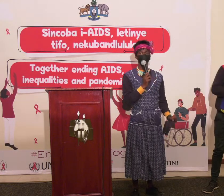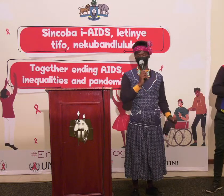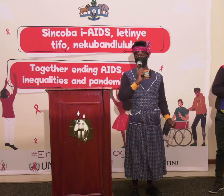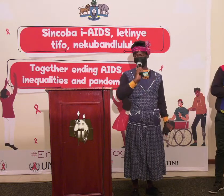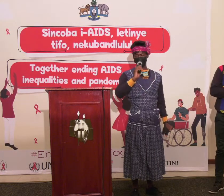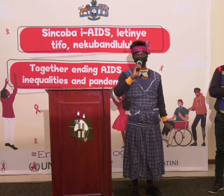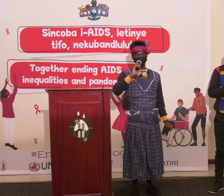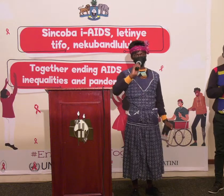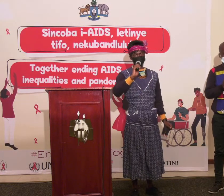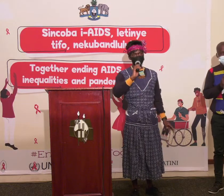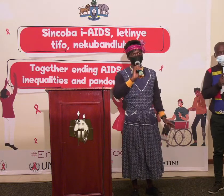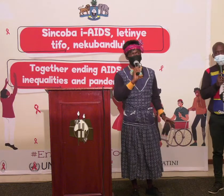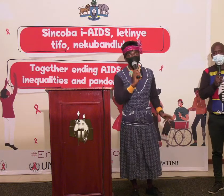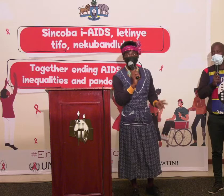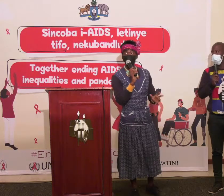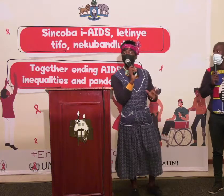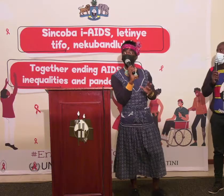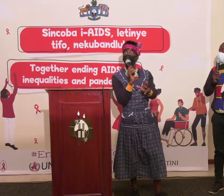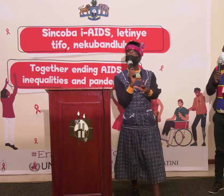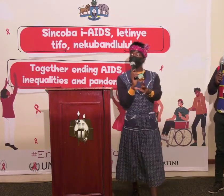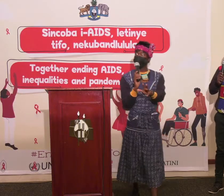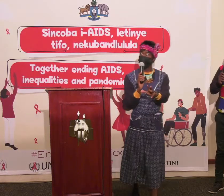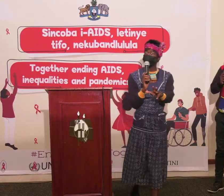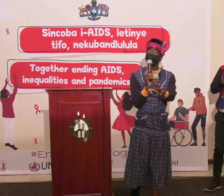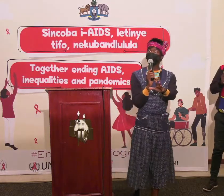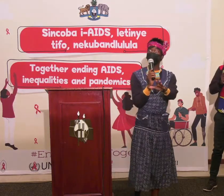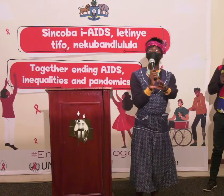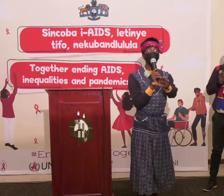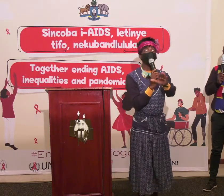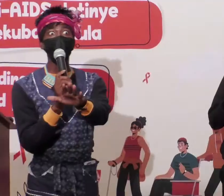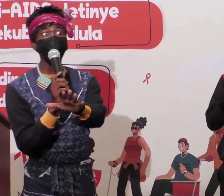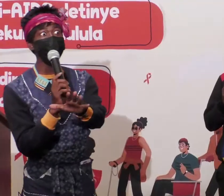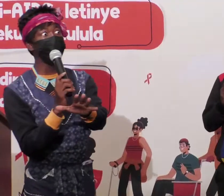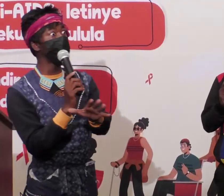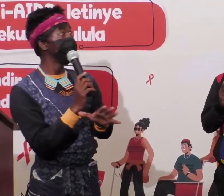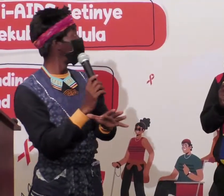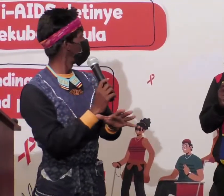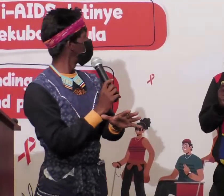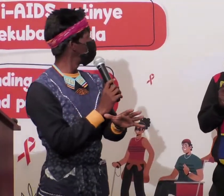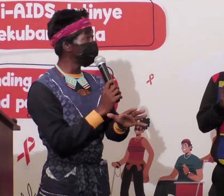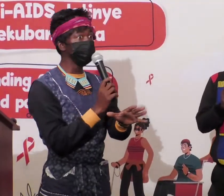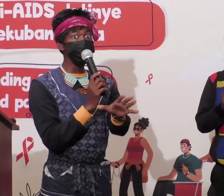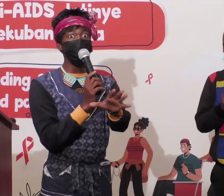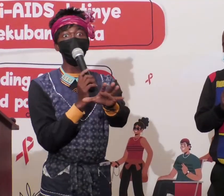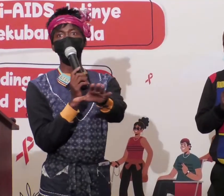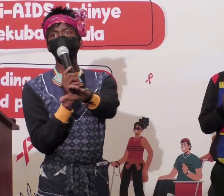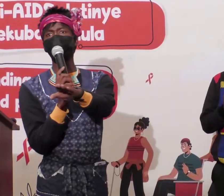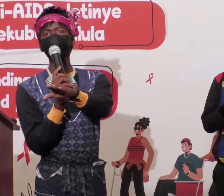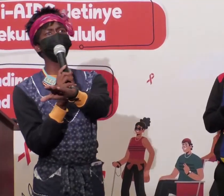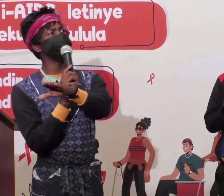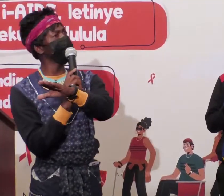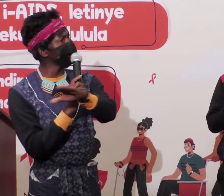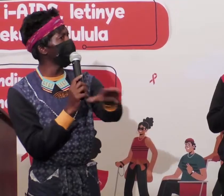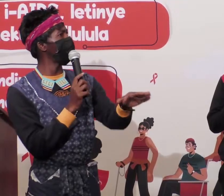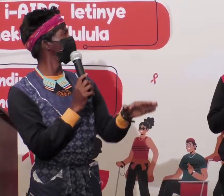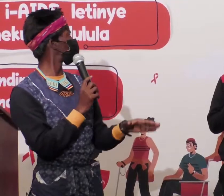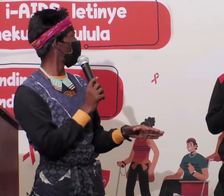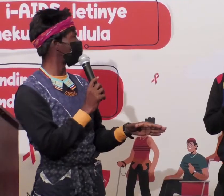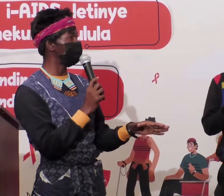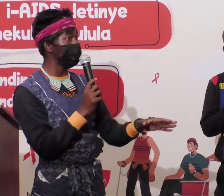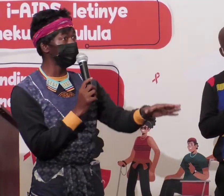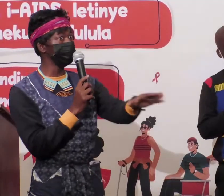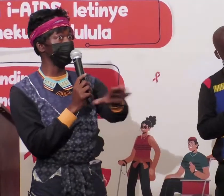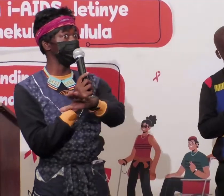La ekulozilo. Kunabantwana lesilwane labanye batali laba bathi qhenya